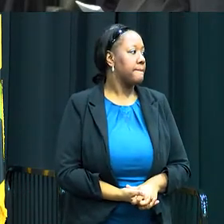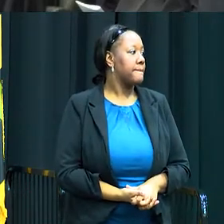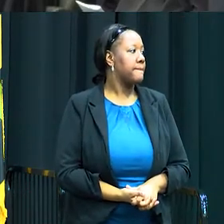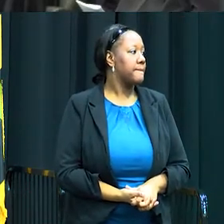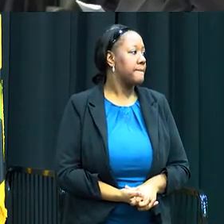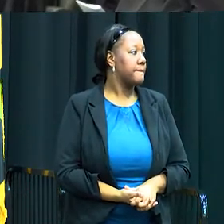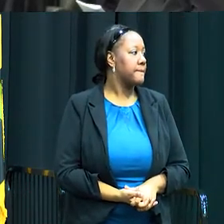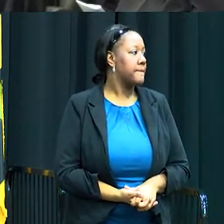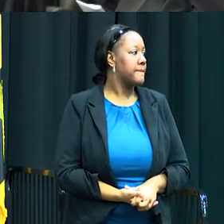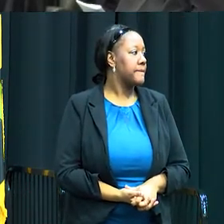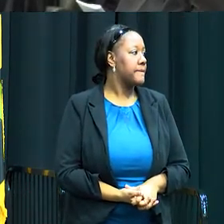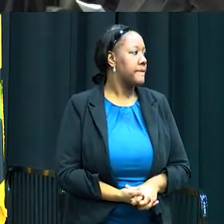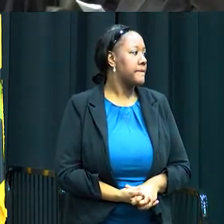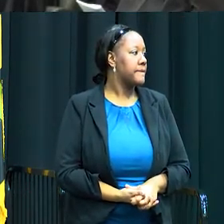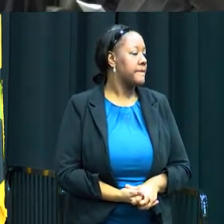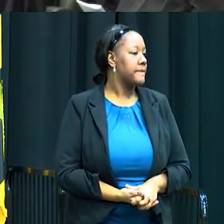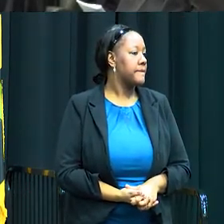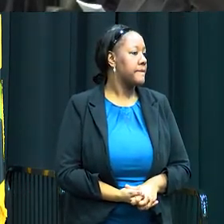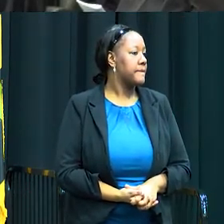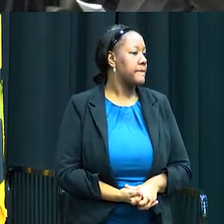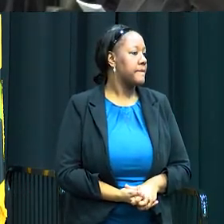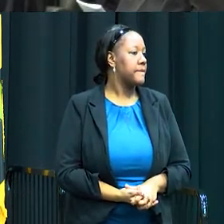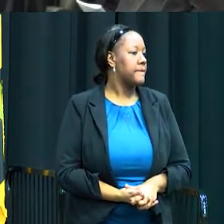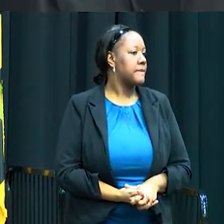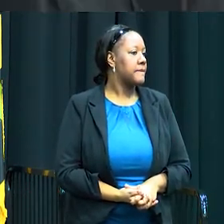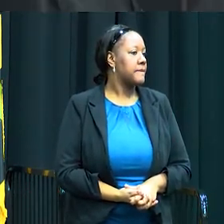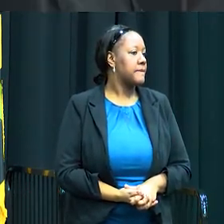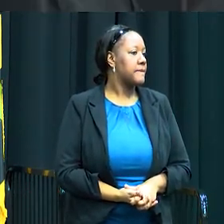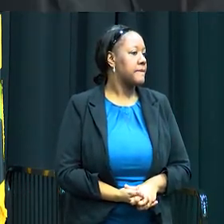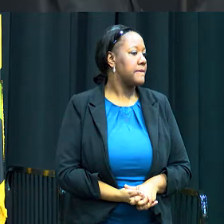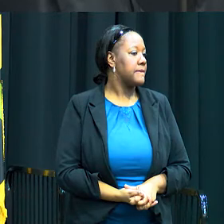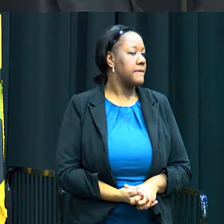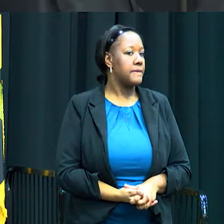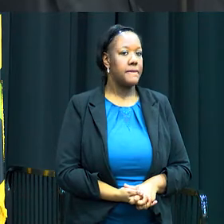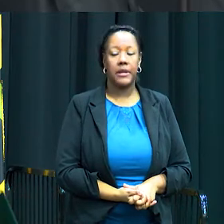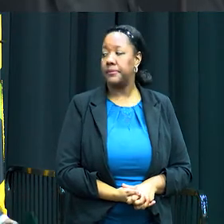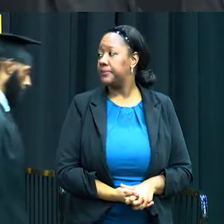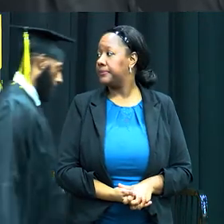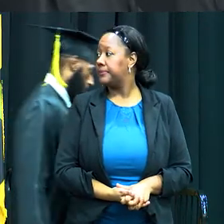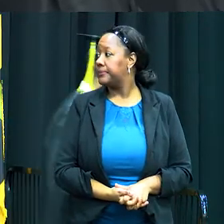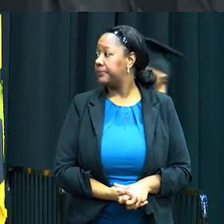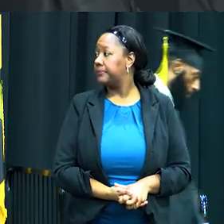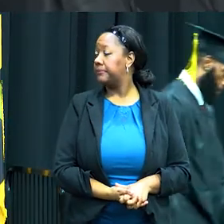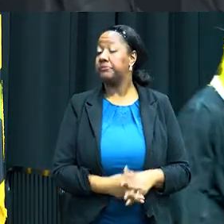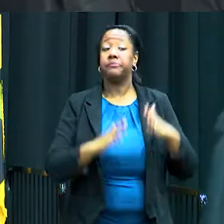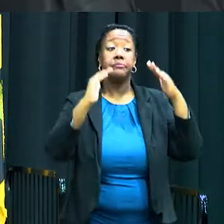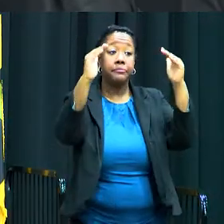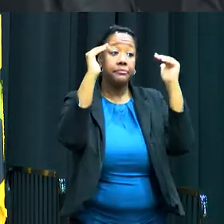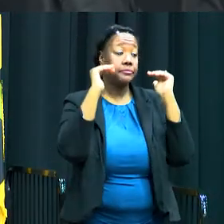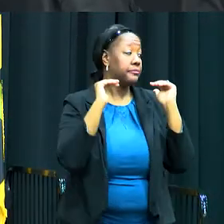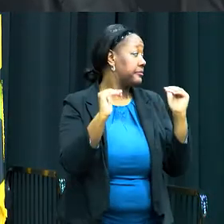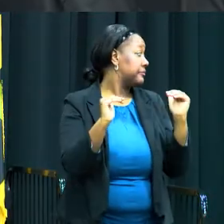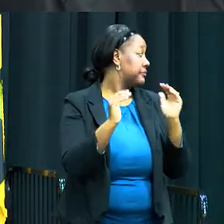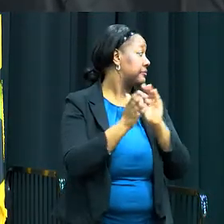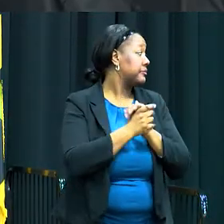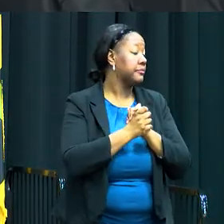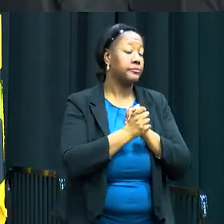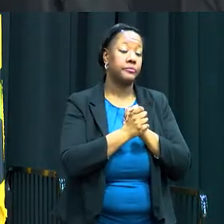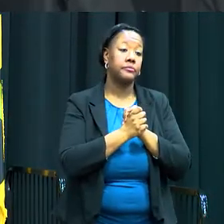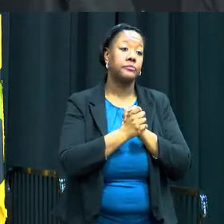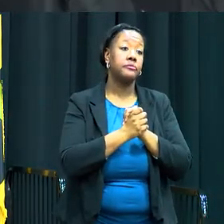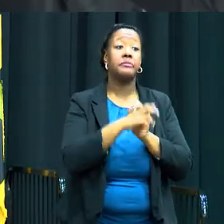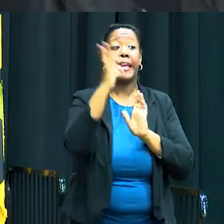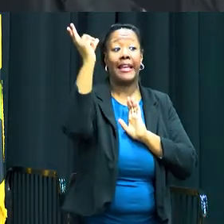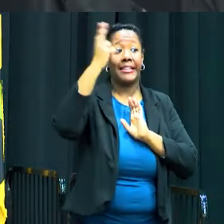We We now confer the Associate of Arts degrees in Arts and